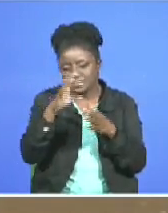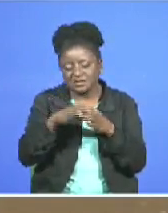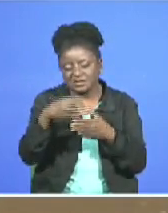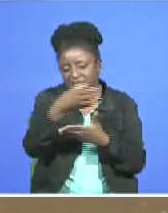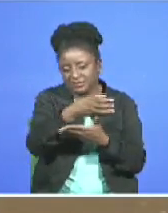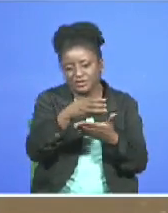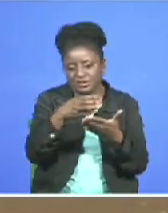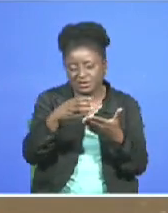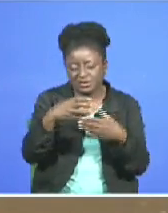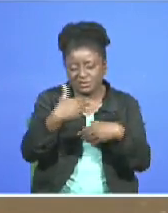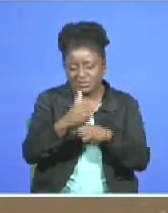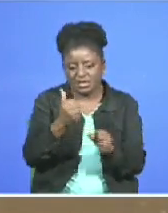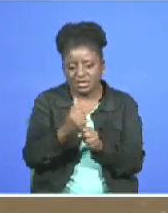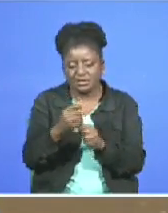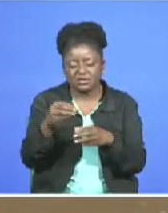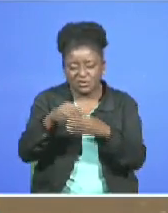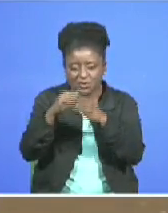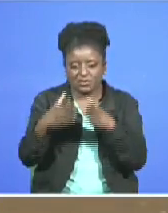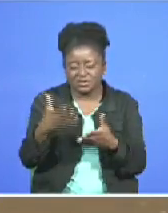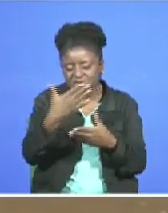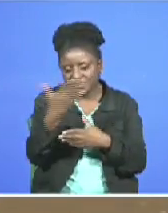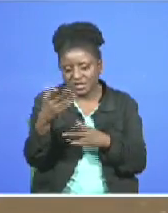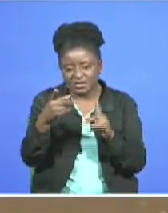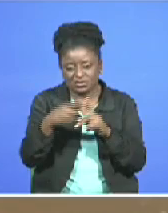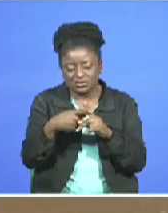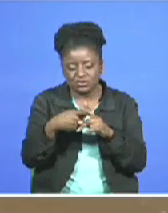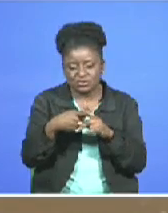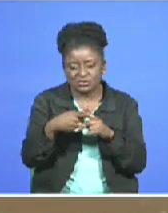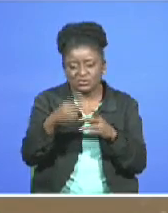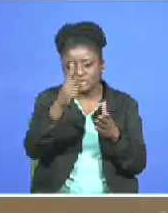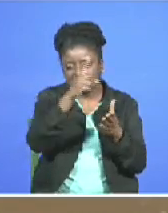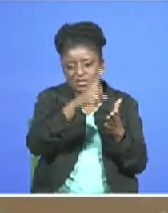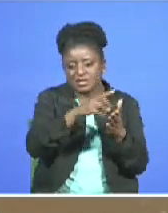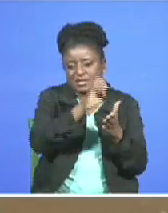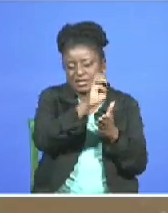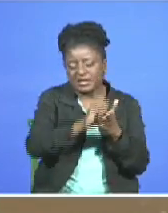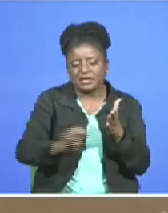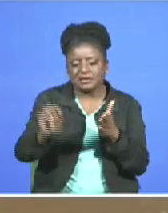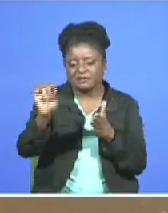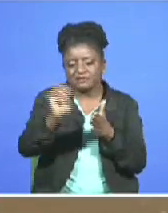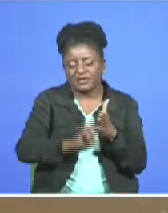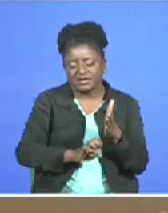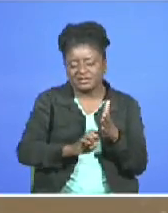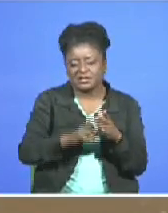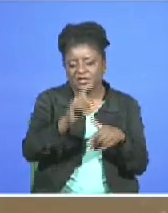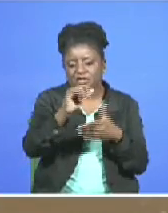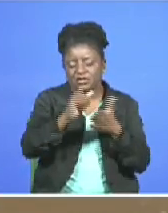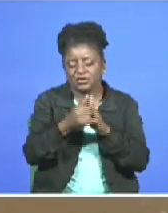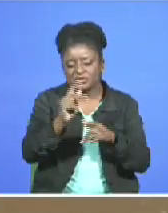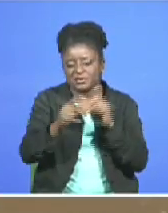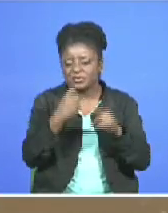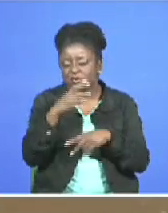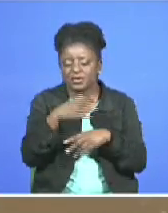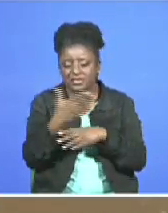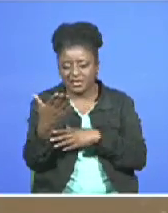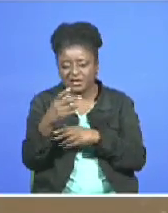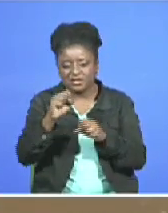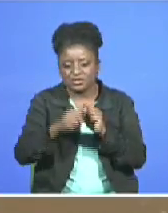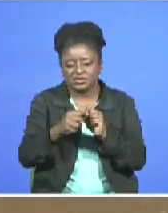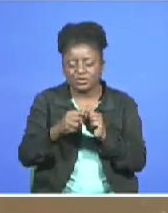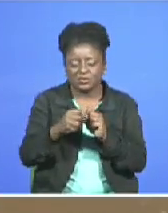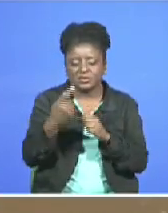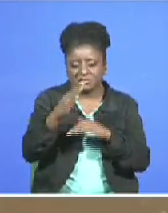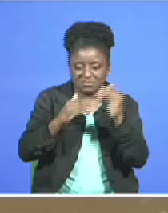the owners there to evict those persons who were there so that that building can be